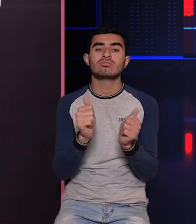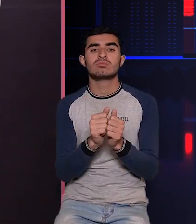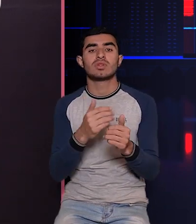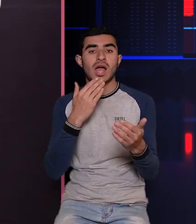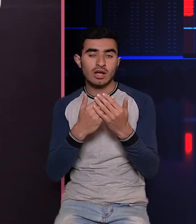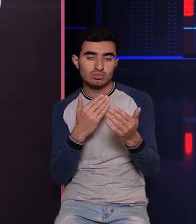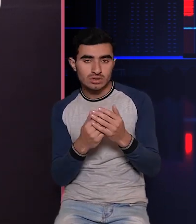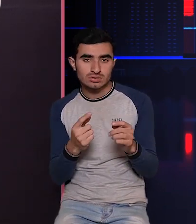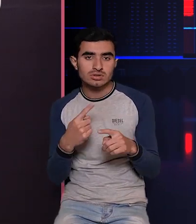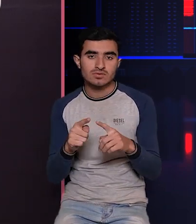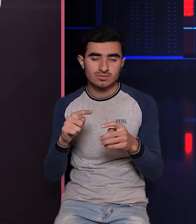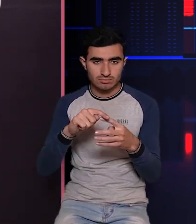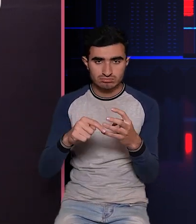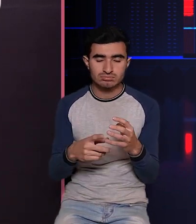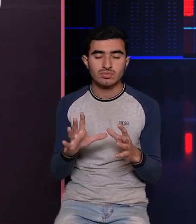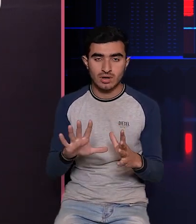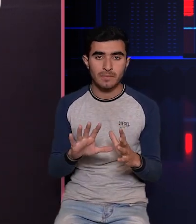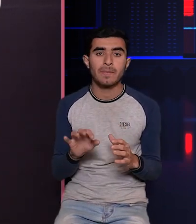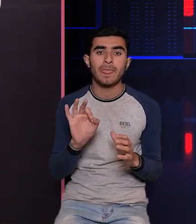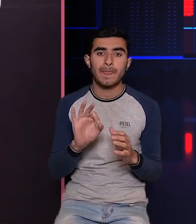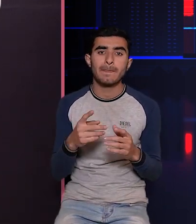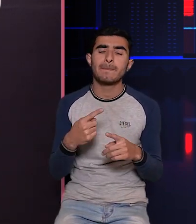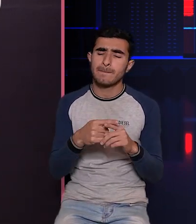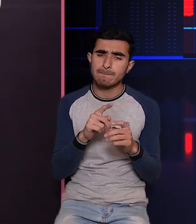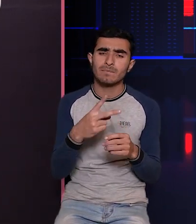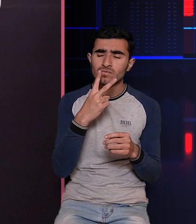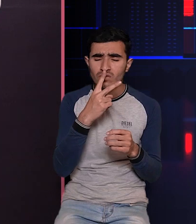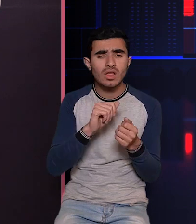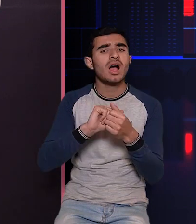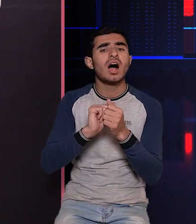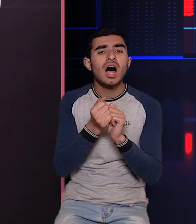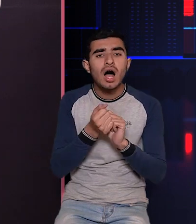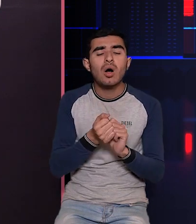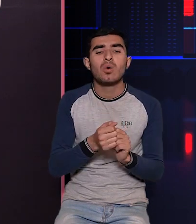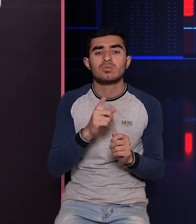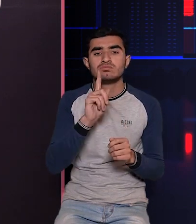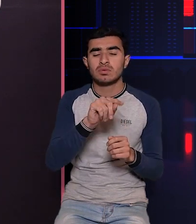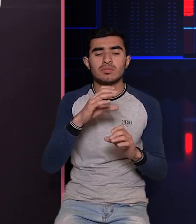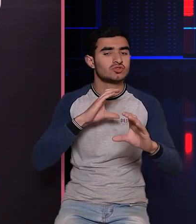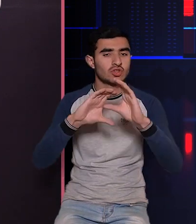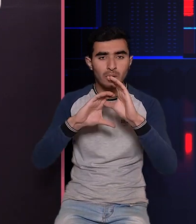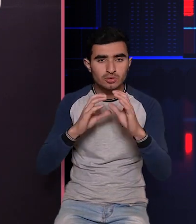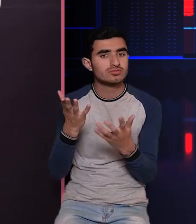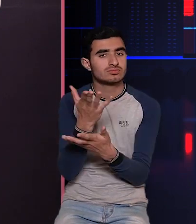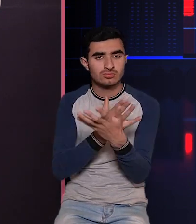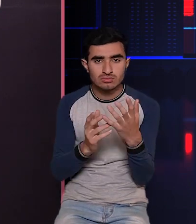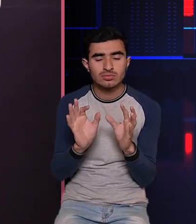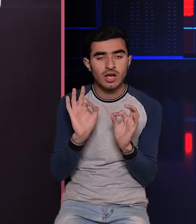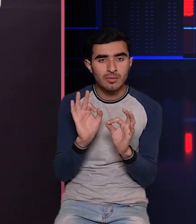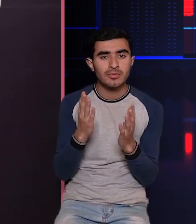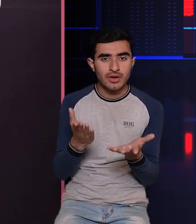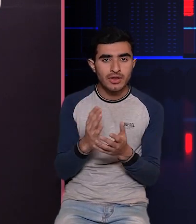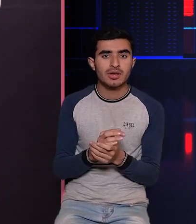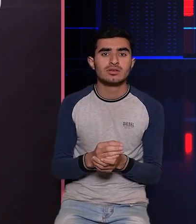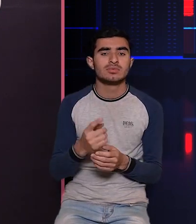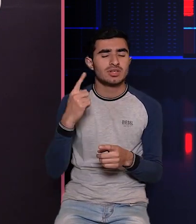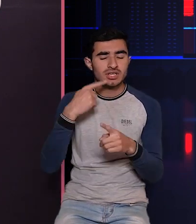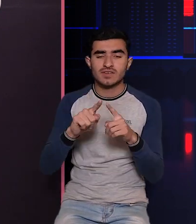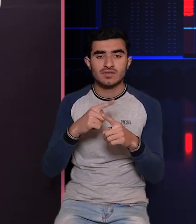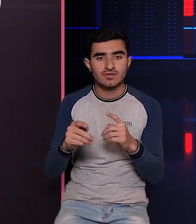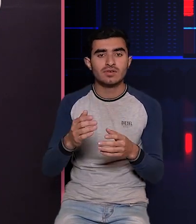and seeing how do these interlocking conversations and